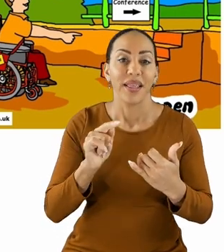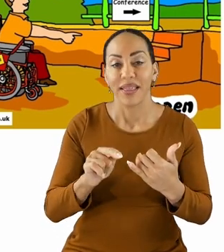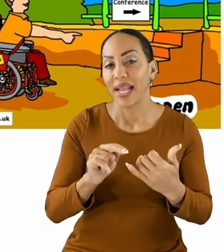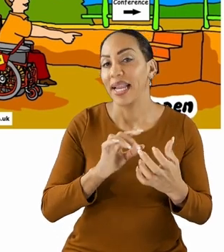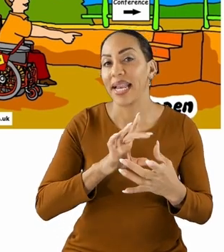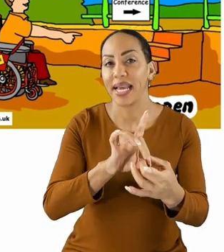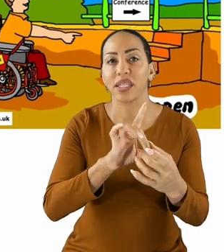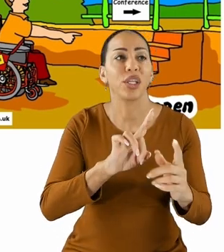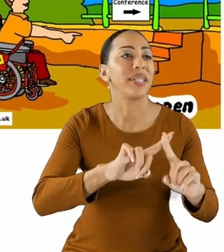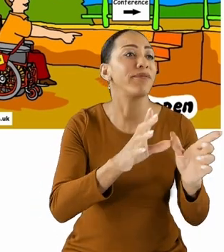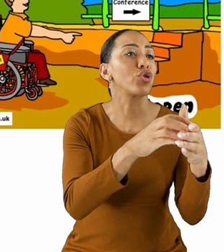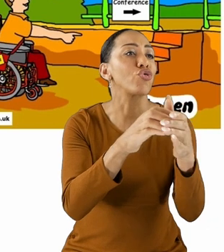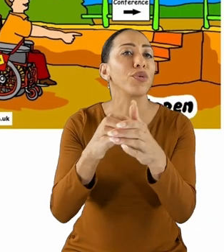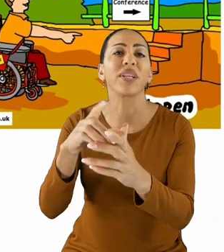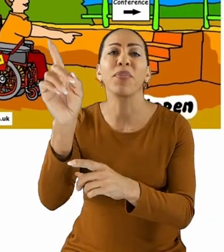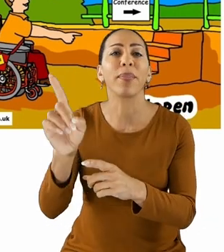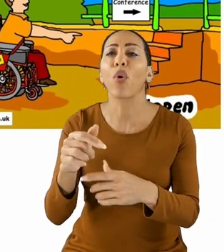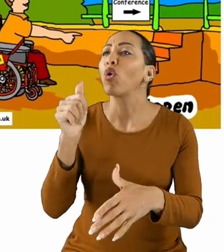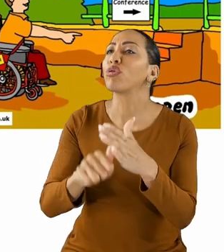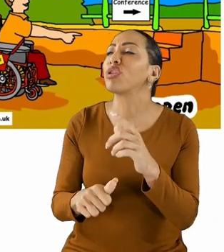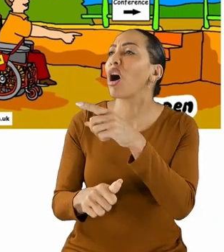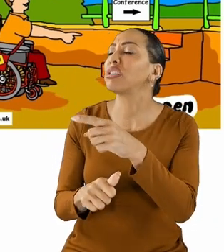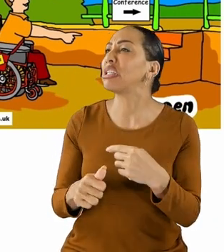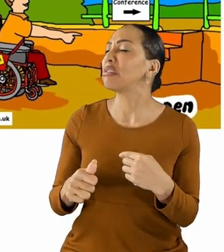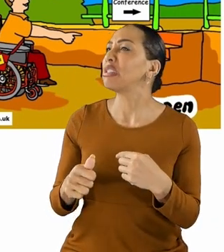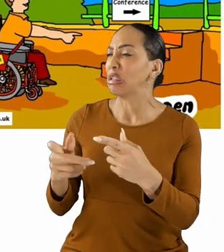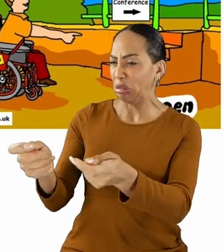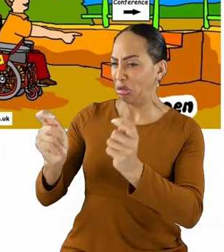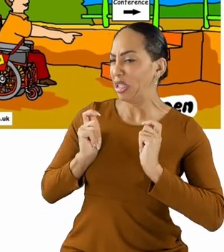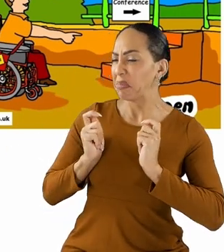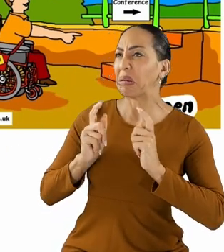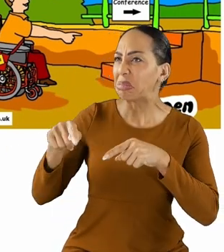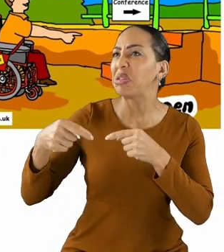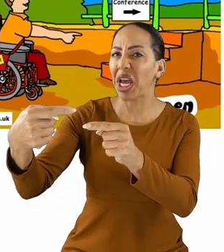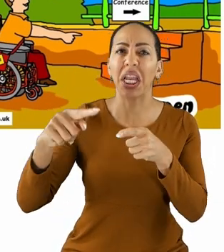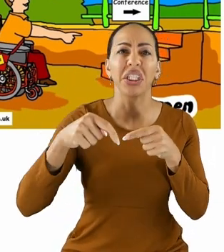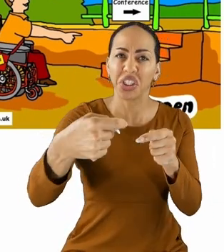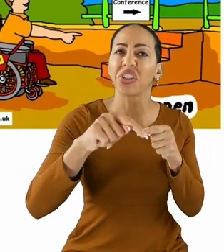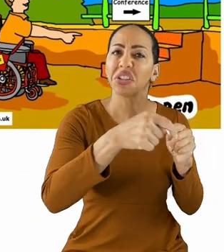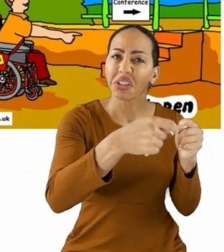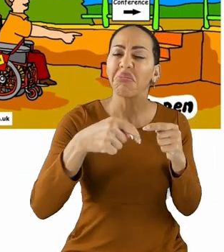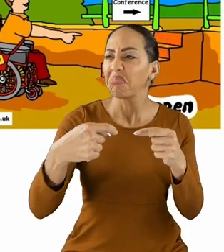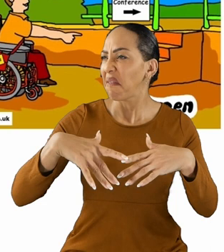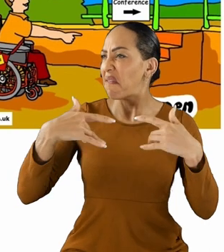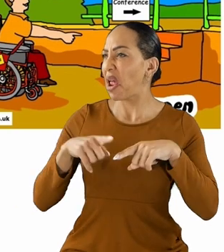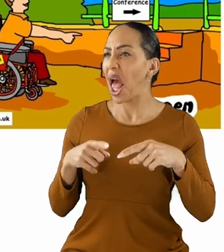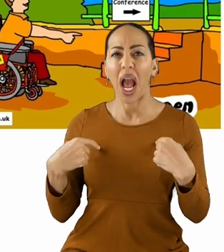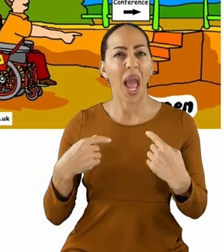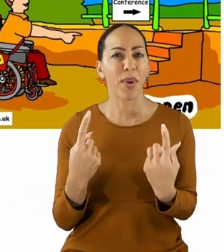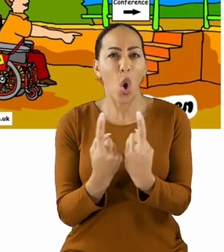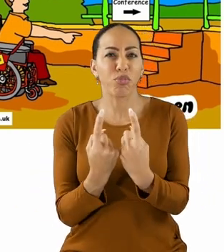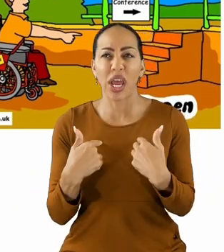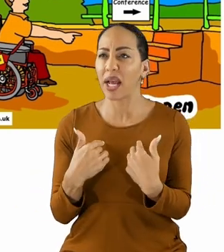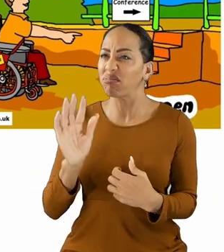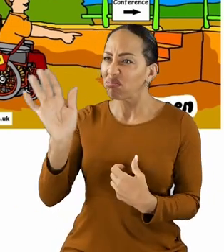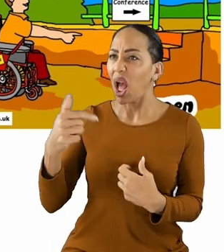1970s and spread out to join up with other groups of people who were beginning to challenge the way that they were treated as